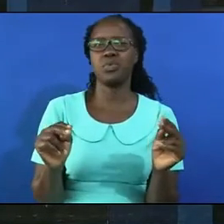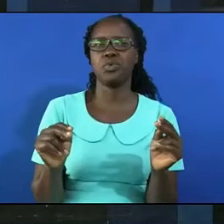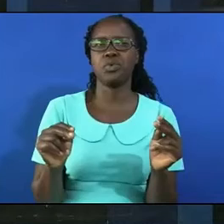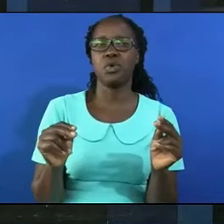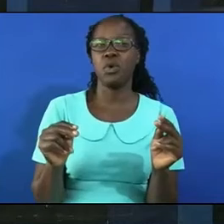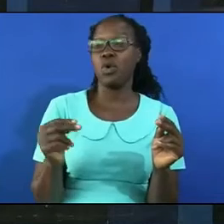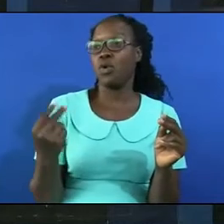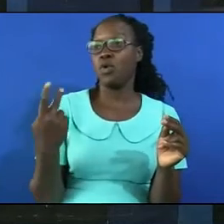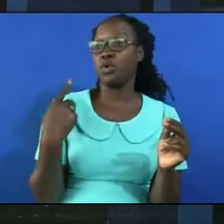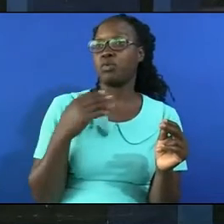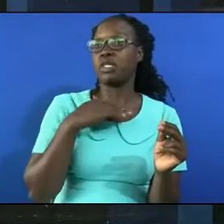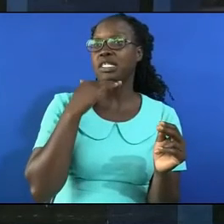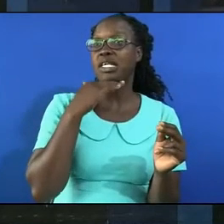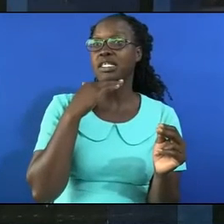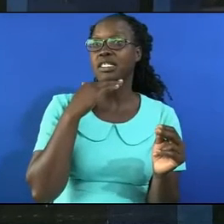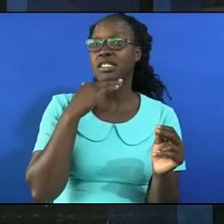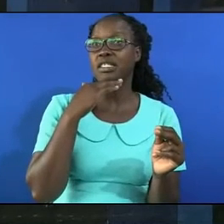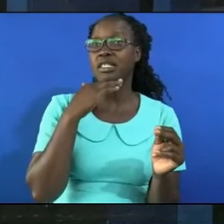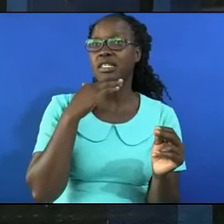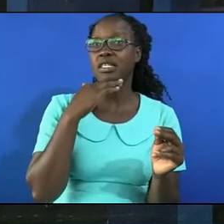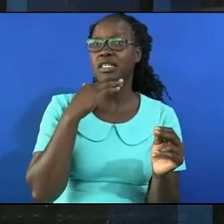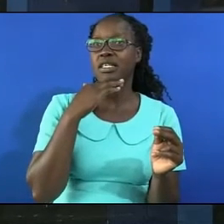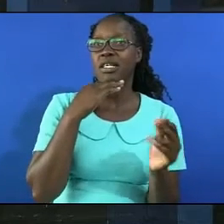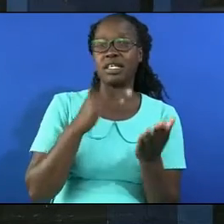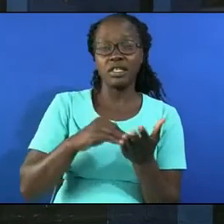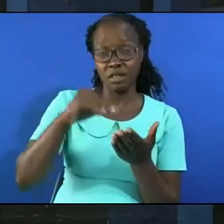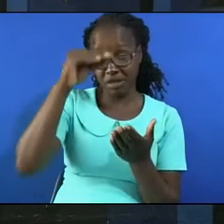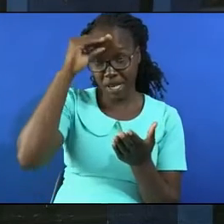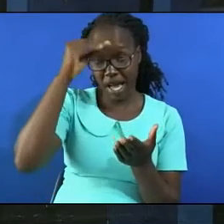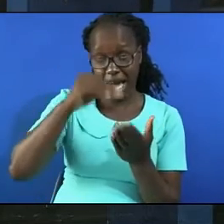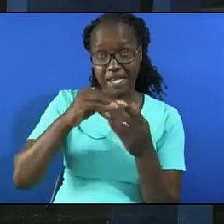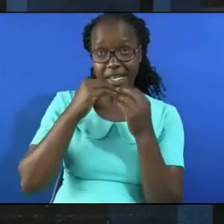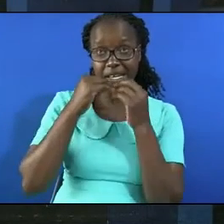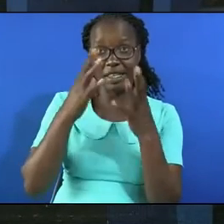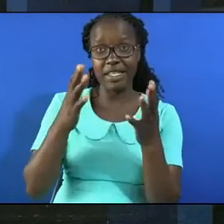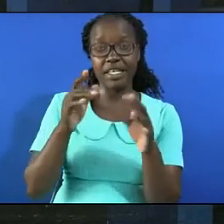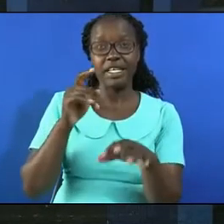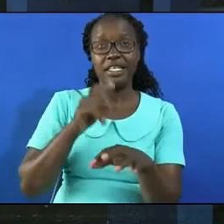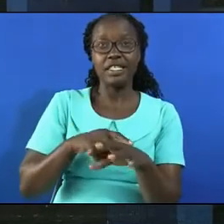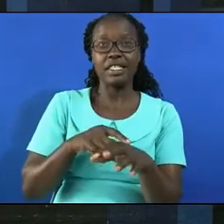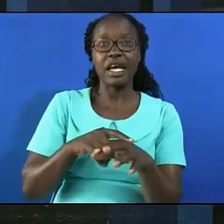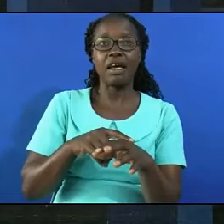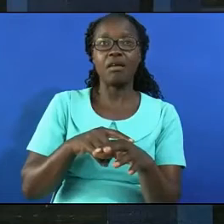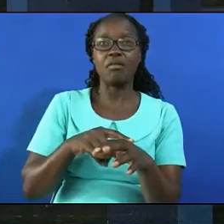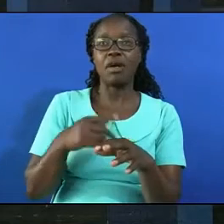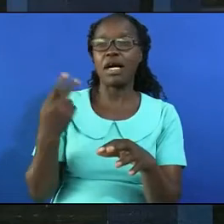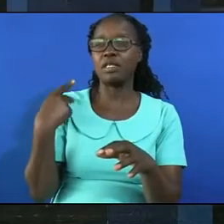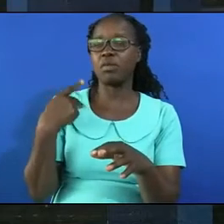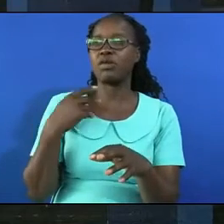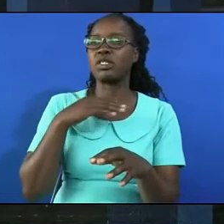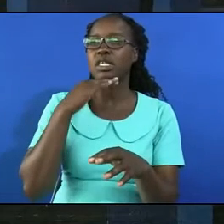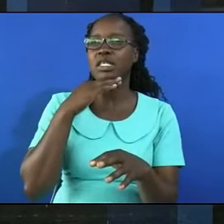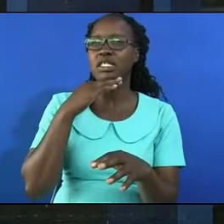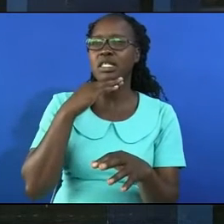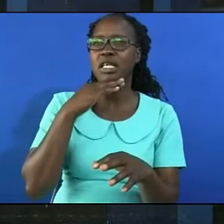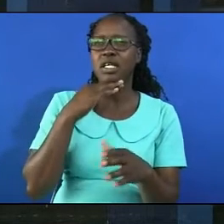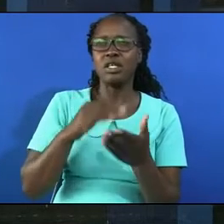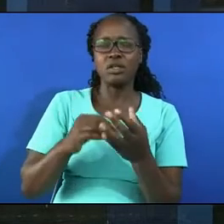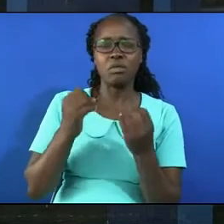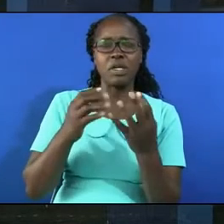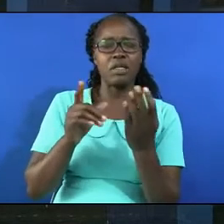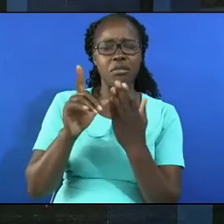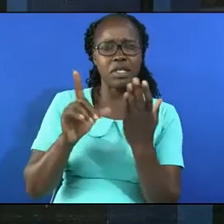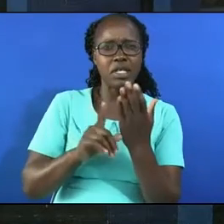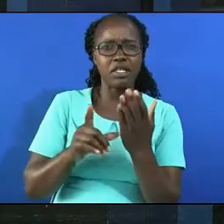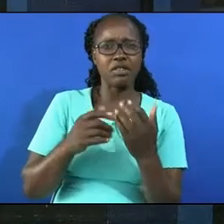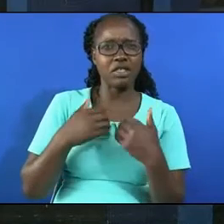Your spouse dies, you didn't learn any lesson. You see, when a spouse dies, you have learned many lessons because you have lived with somebody.